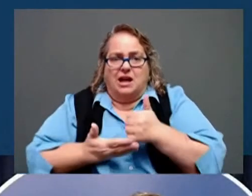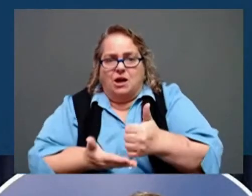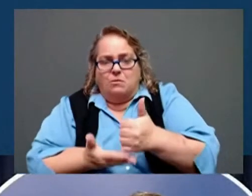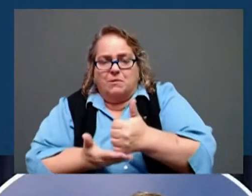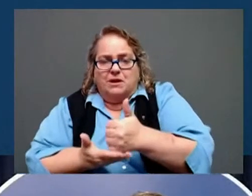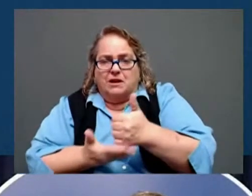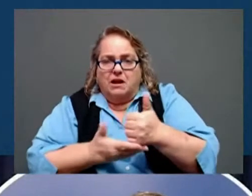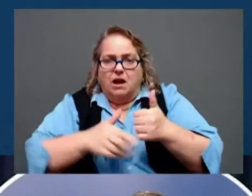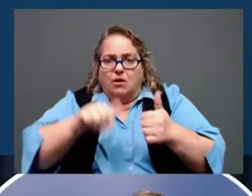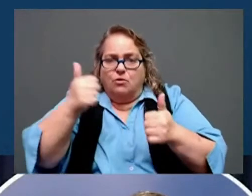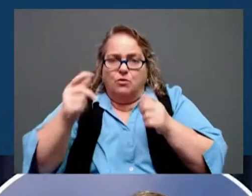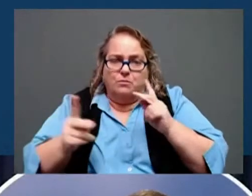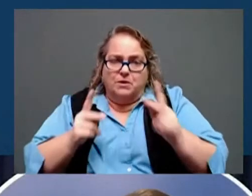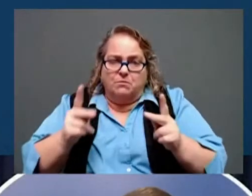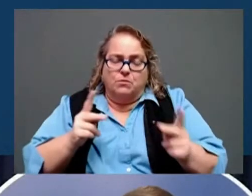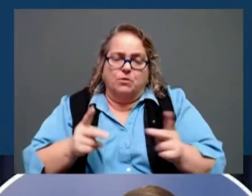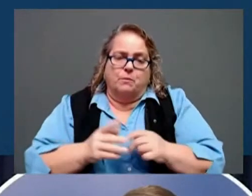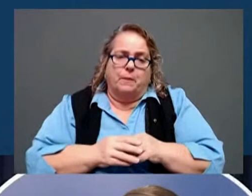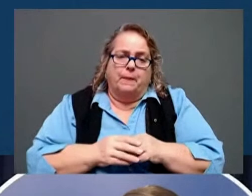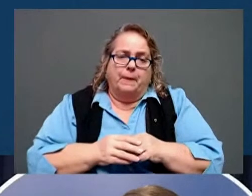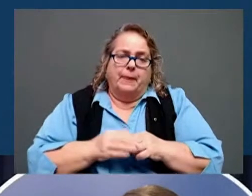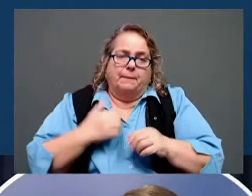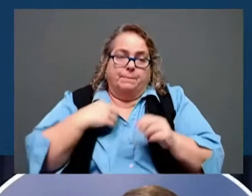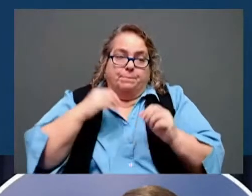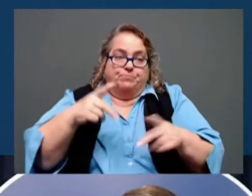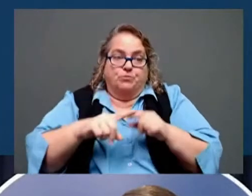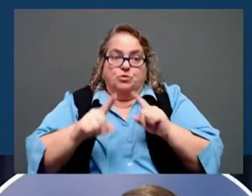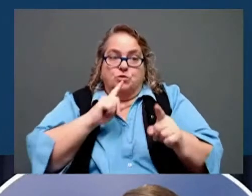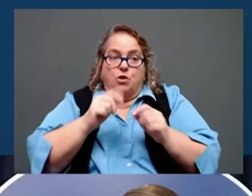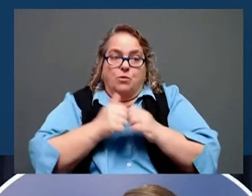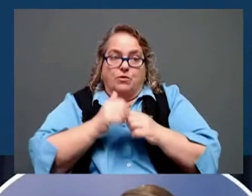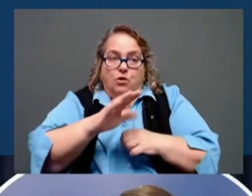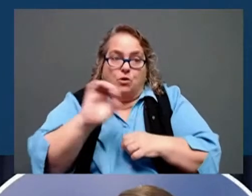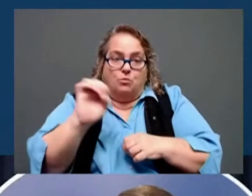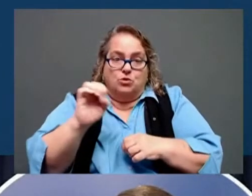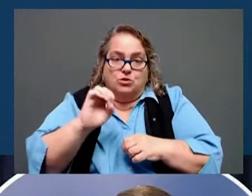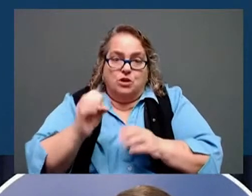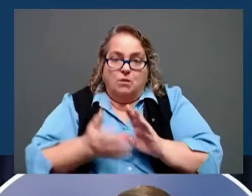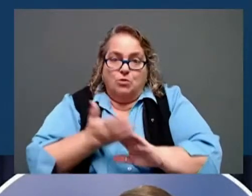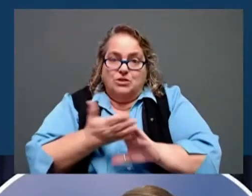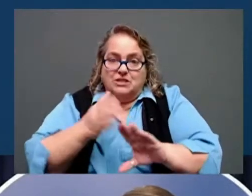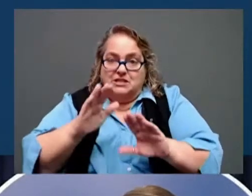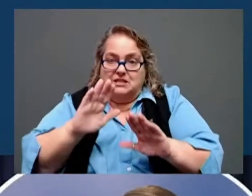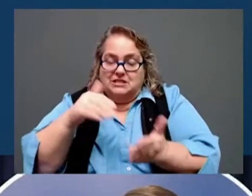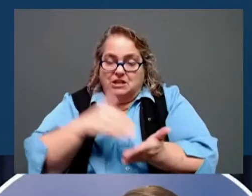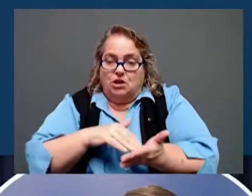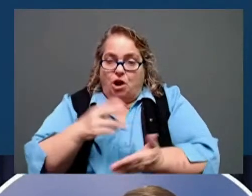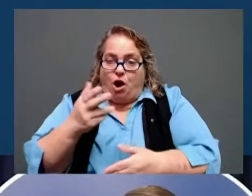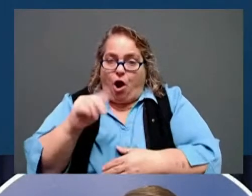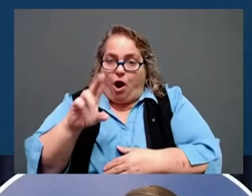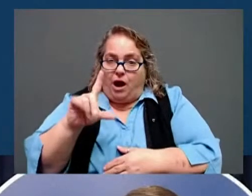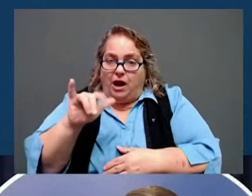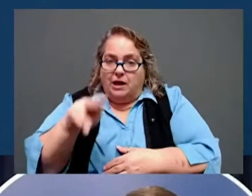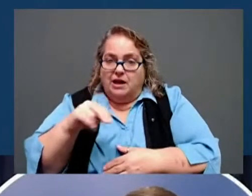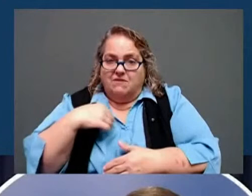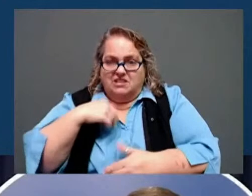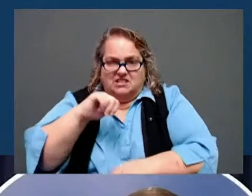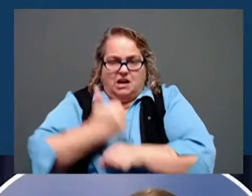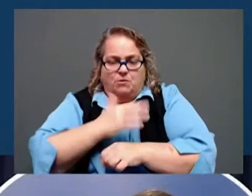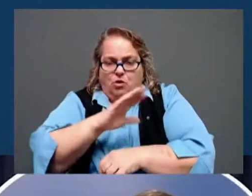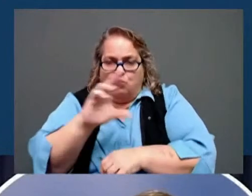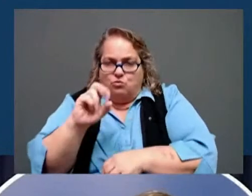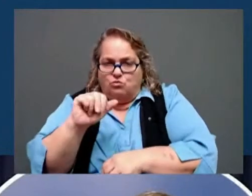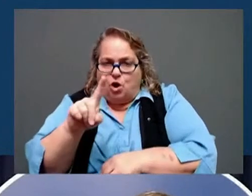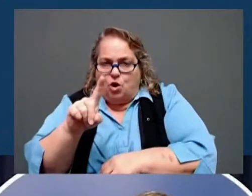people. Got to talk in their emergency operations center. Harlan has set up their road crews, their emergency